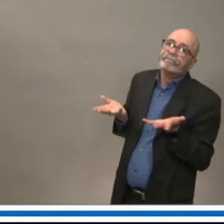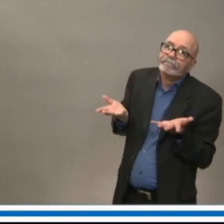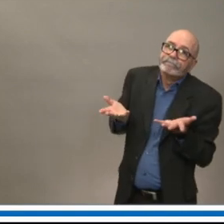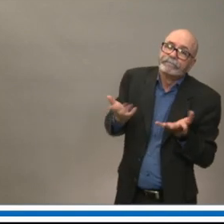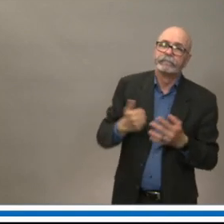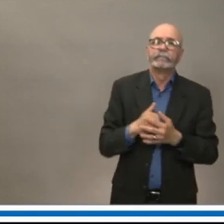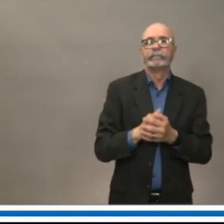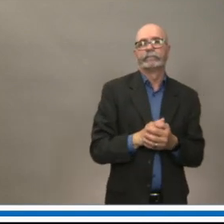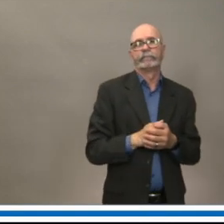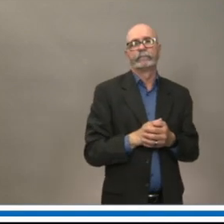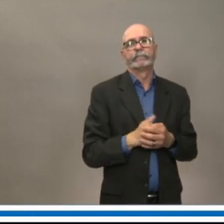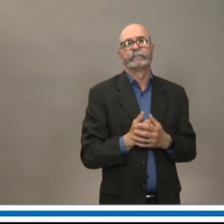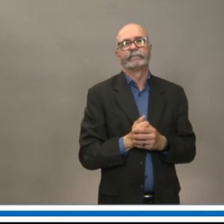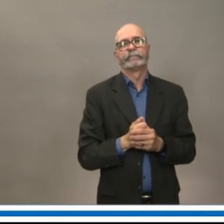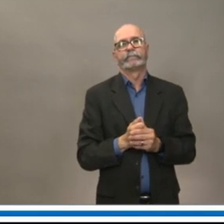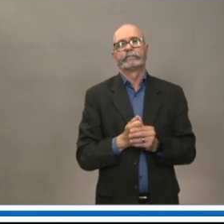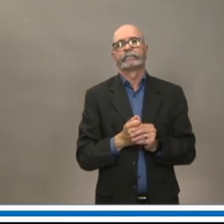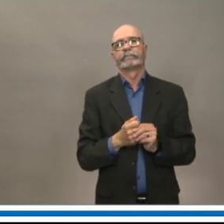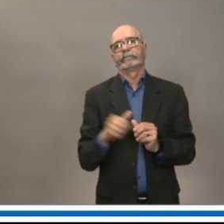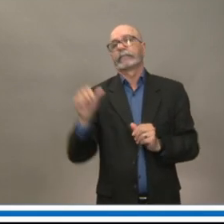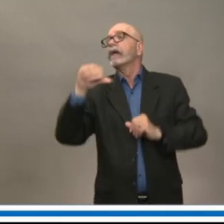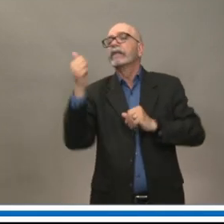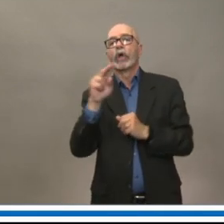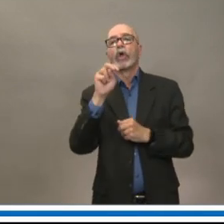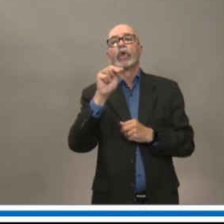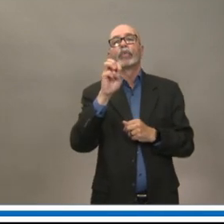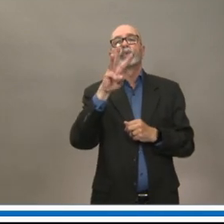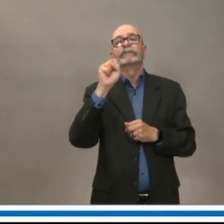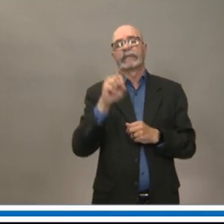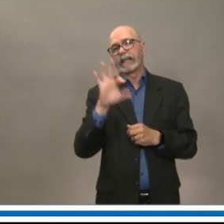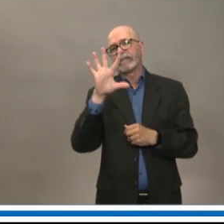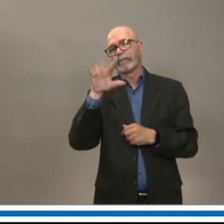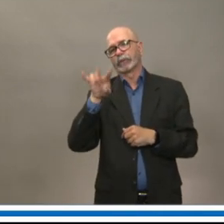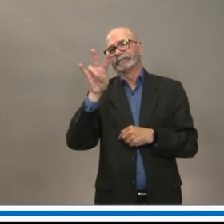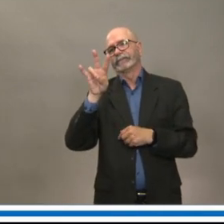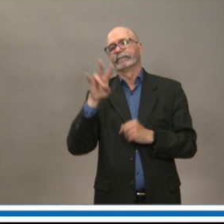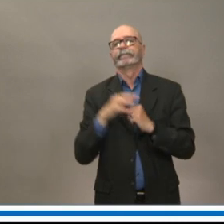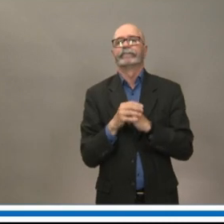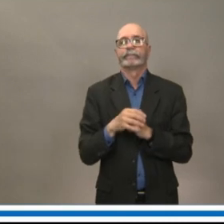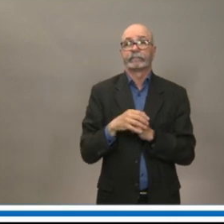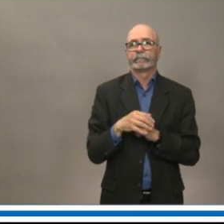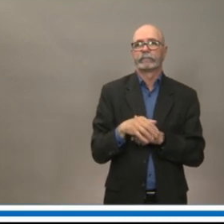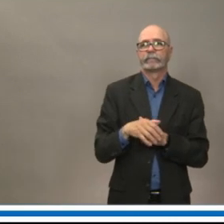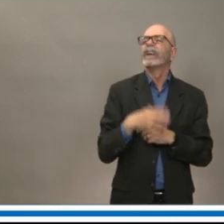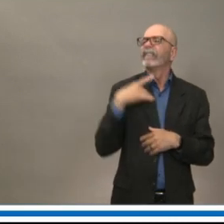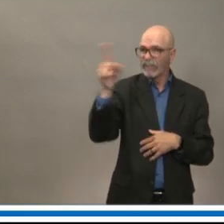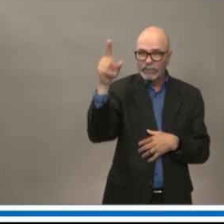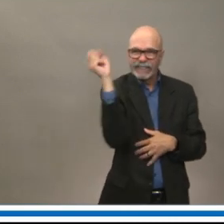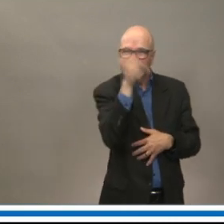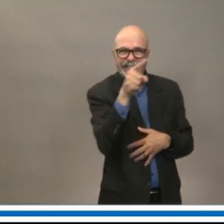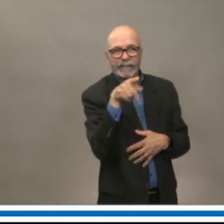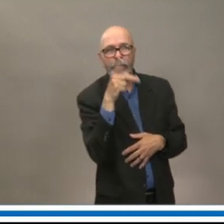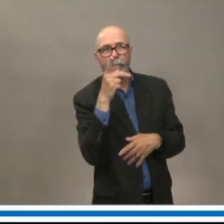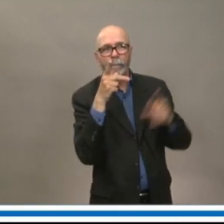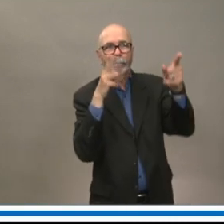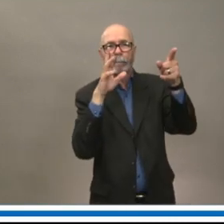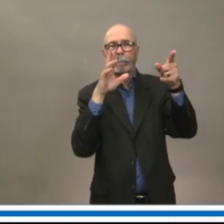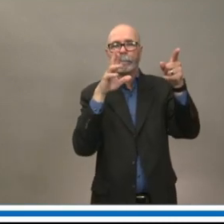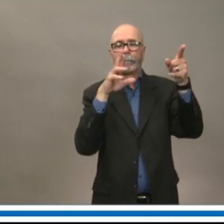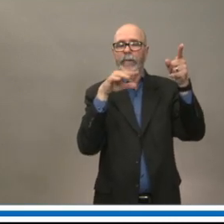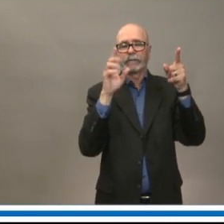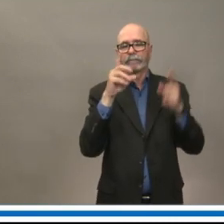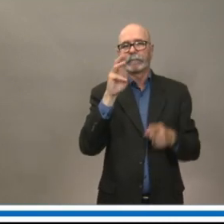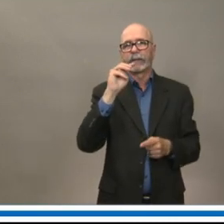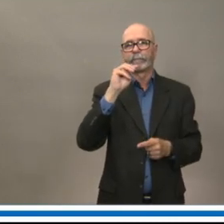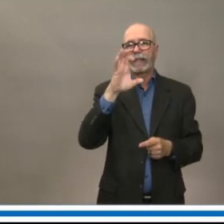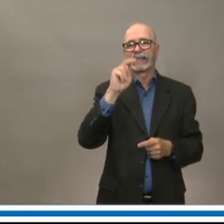to Chris Halef with News 95.7. Thank you. This question is for the Premier. The Canadian Centre for Policy Alternatives